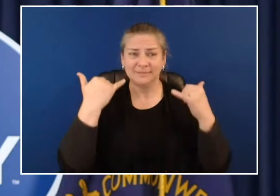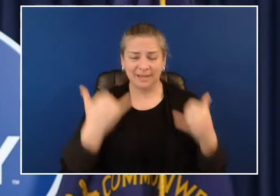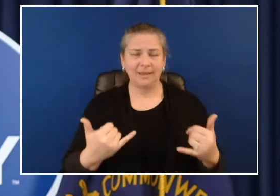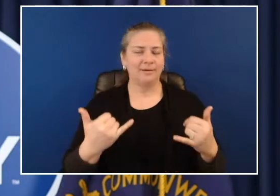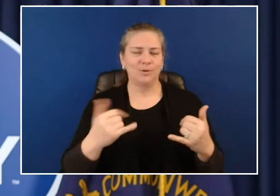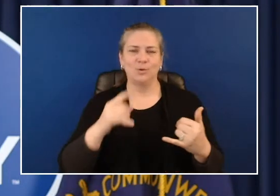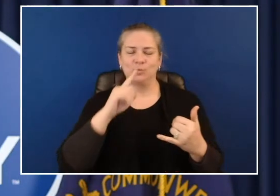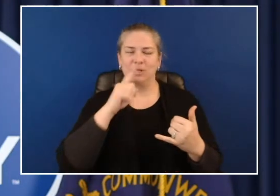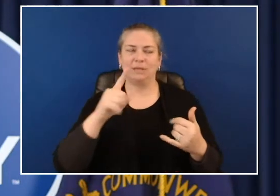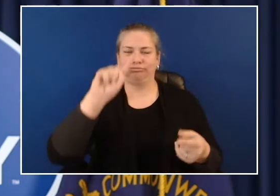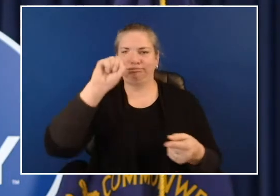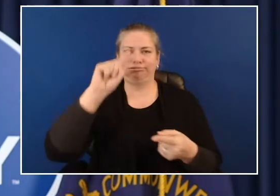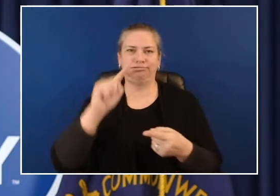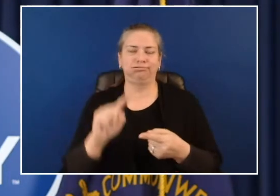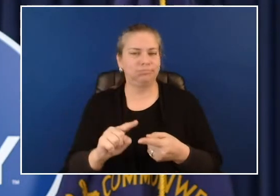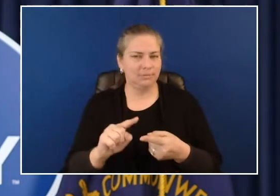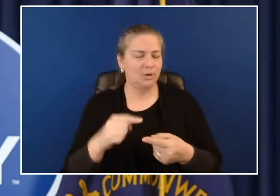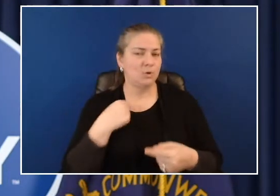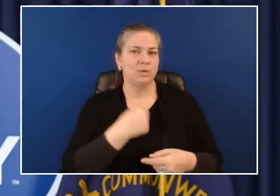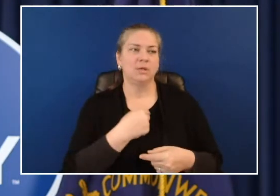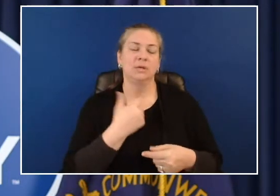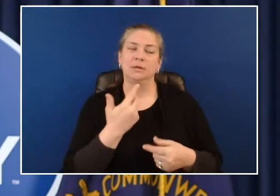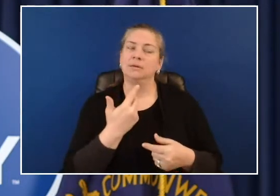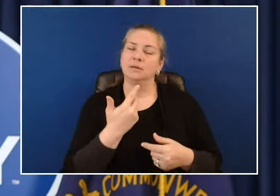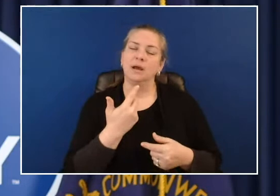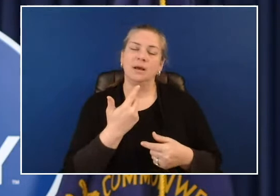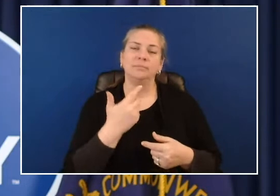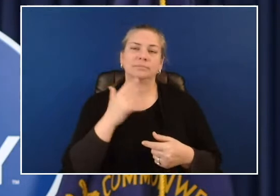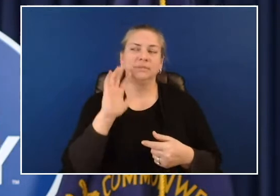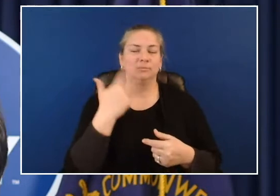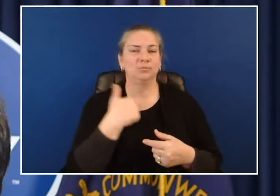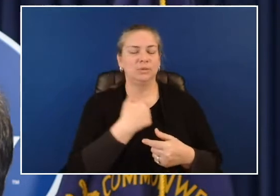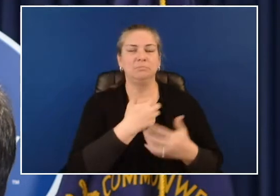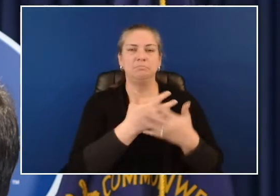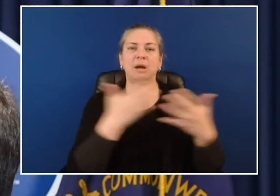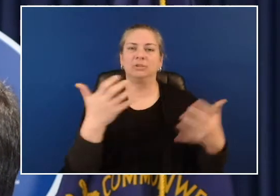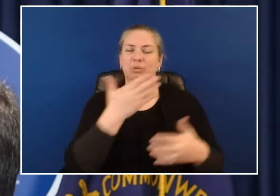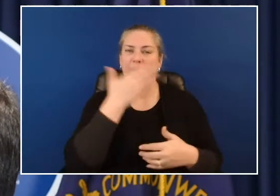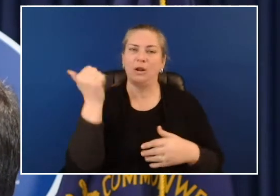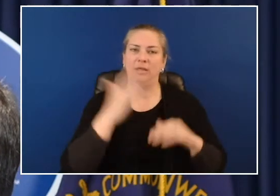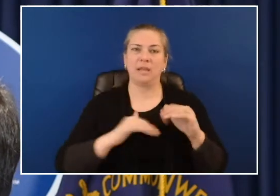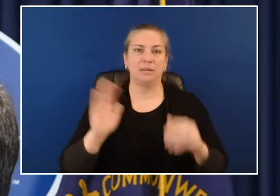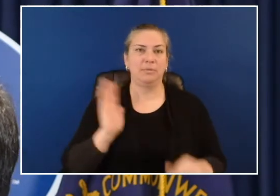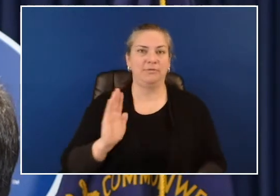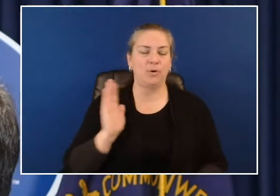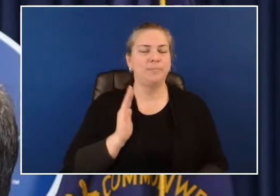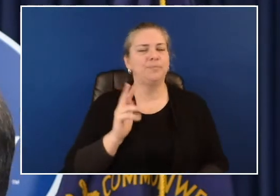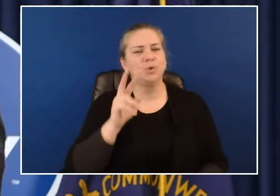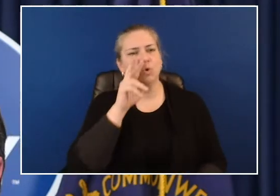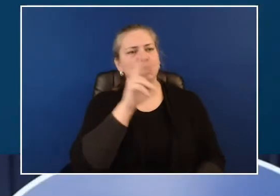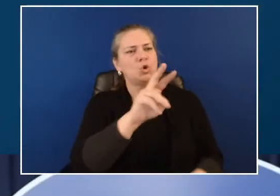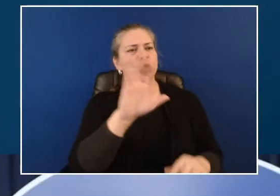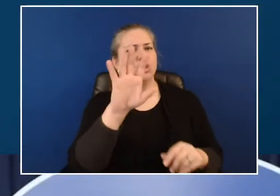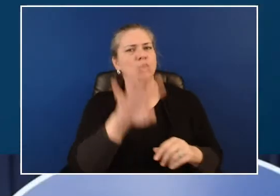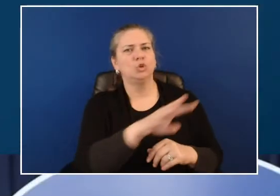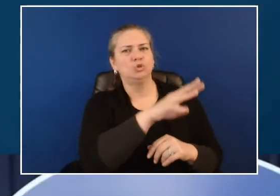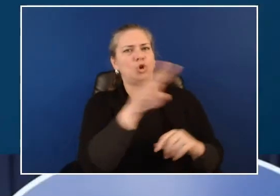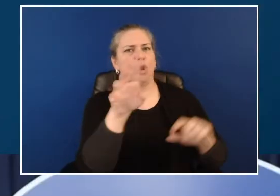decline, and we are absolutely headed to a much better place. Let's look at the stair stepper chart. This is